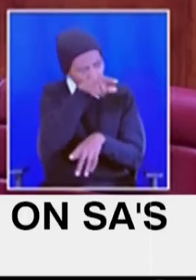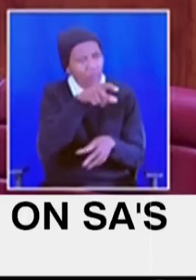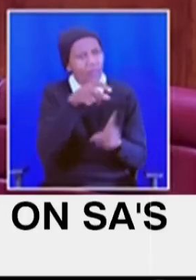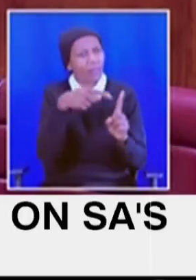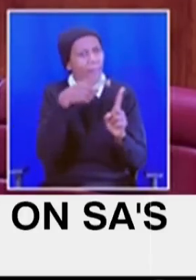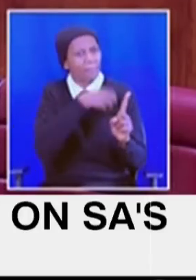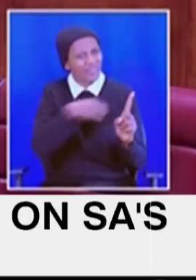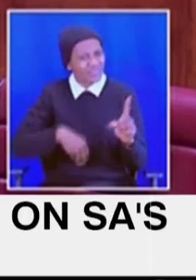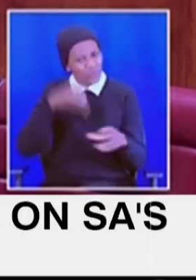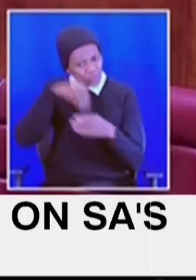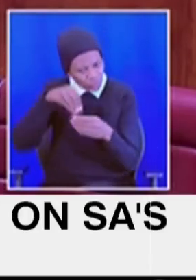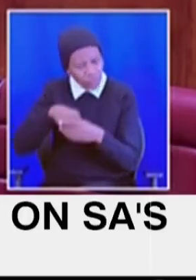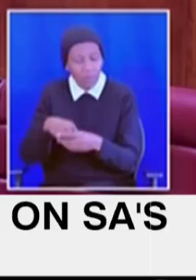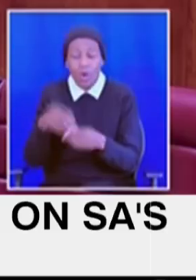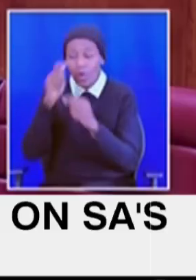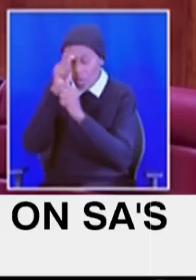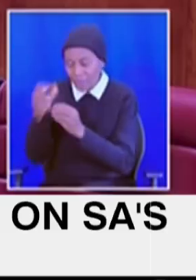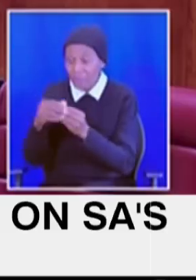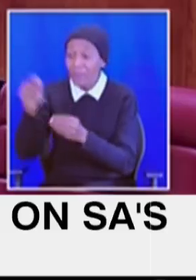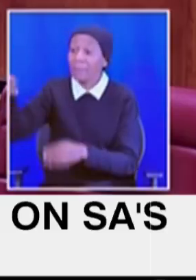I withdraw?